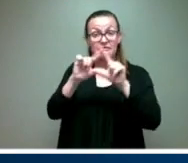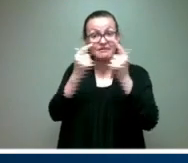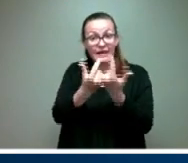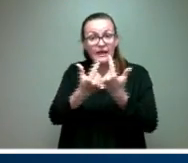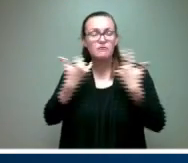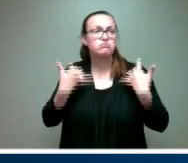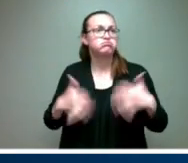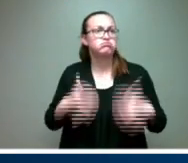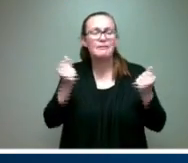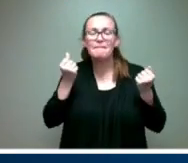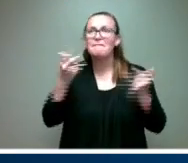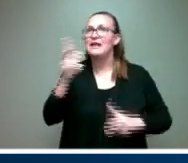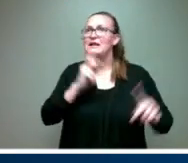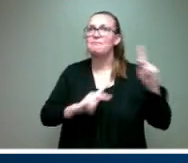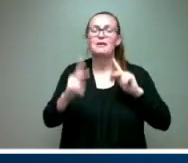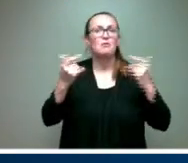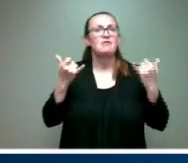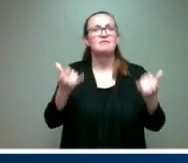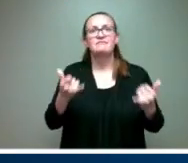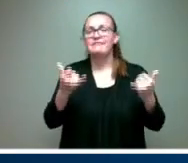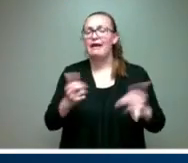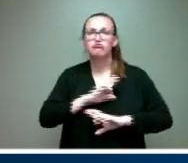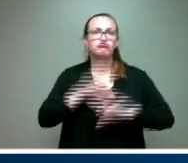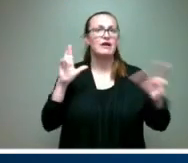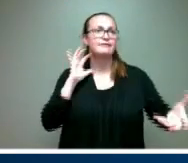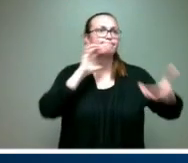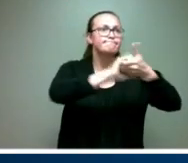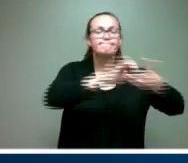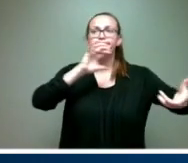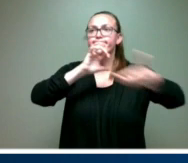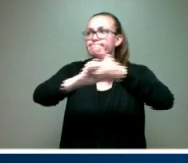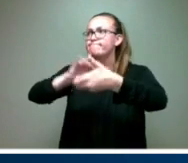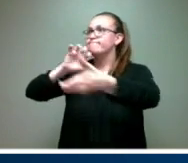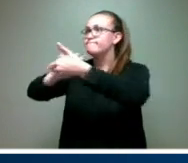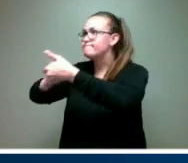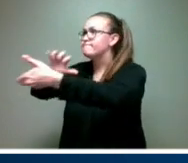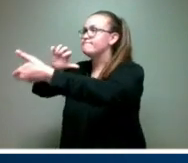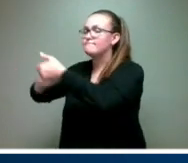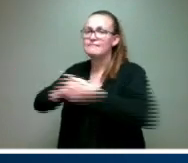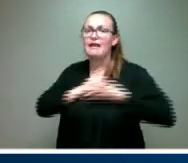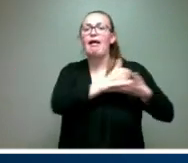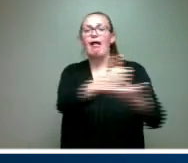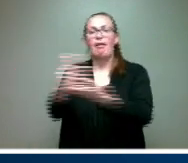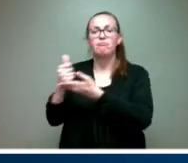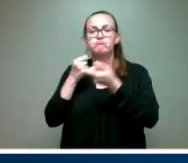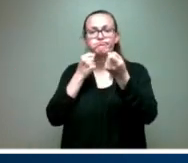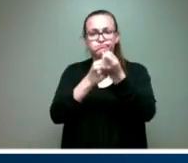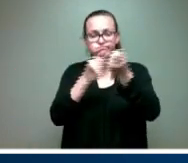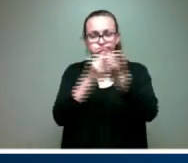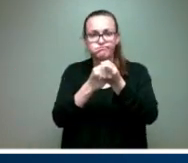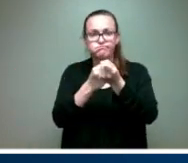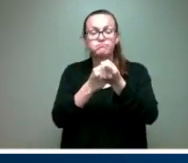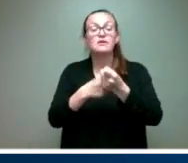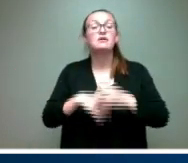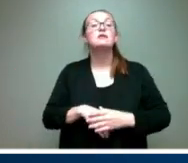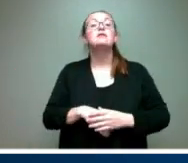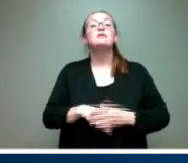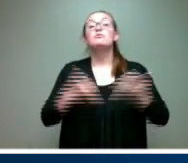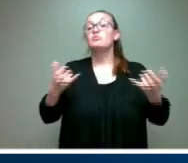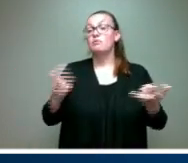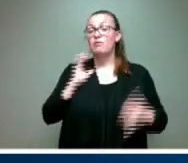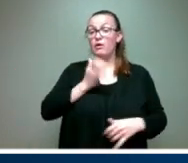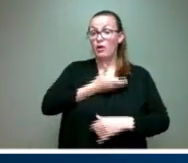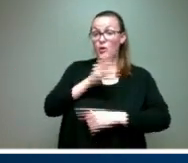rising to the occasion. So when we talk about partners on our website, if I can just continue to say the most important thing